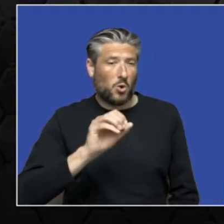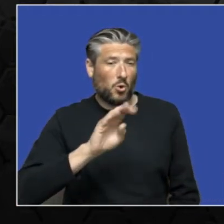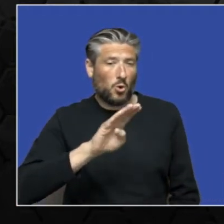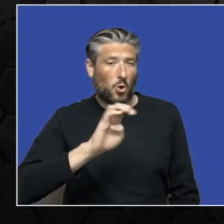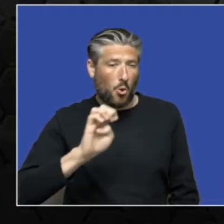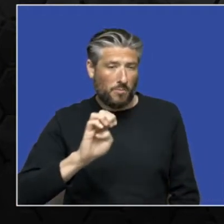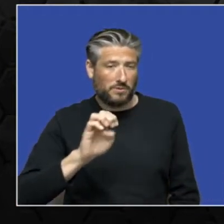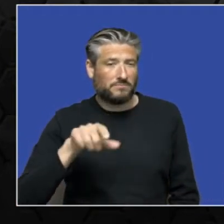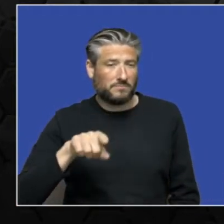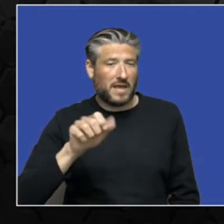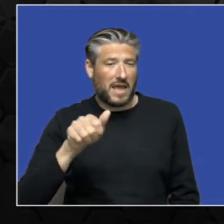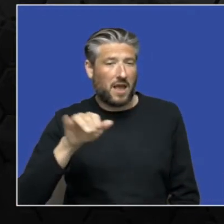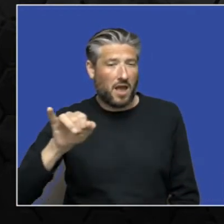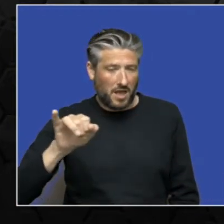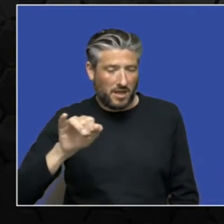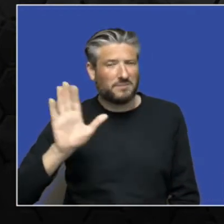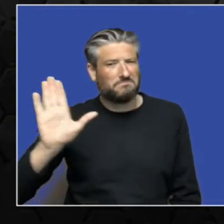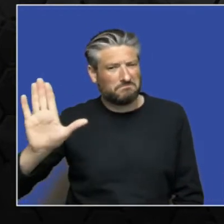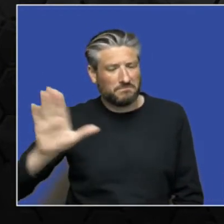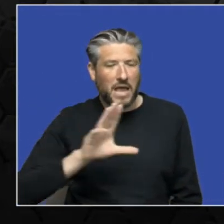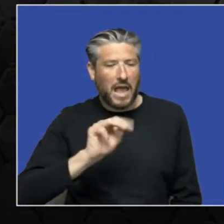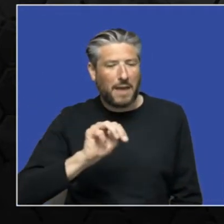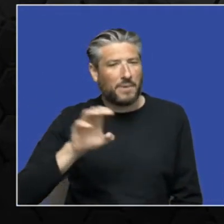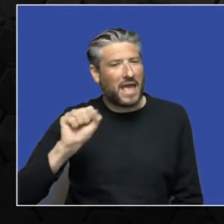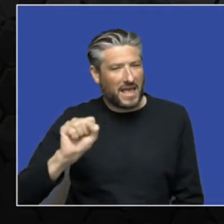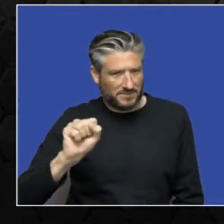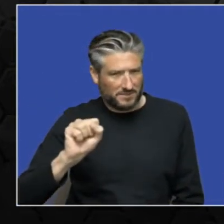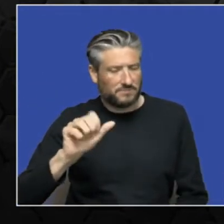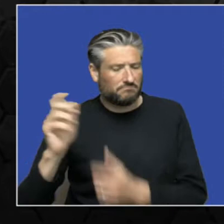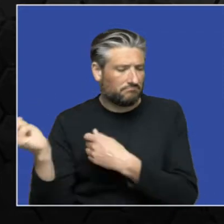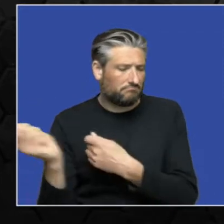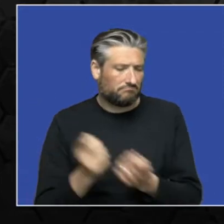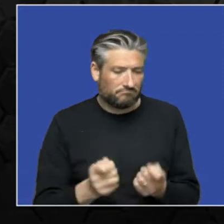to build machine learning models for image classification.